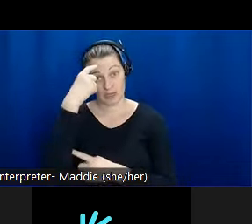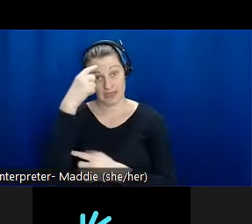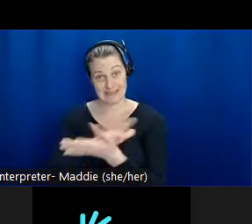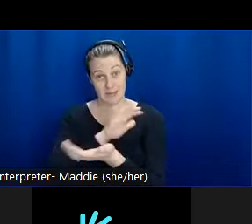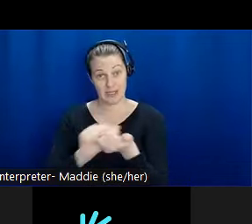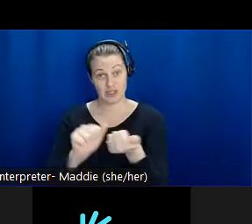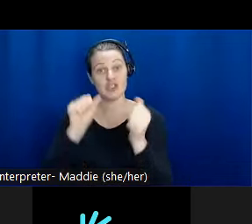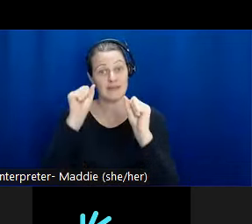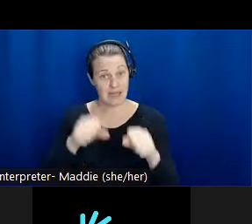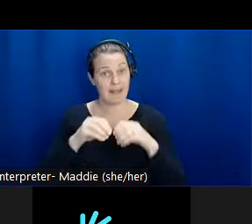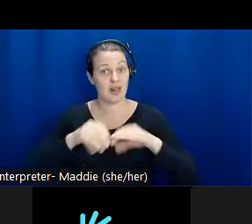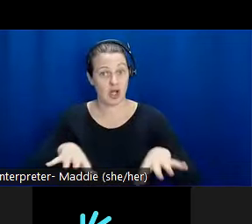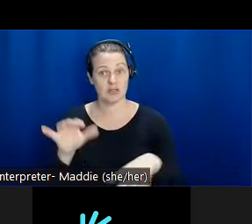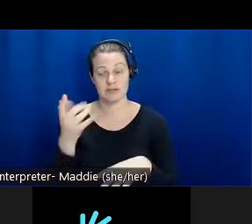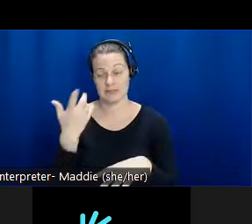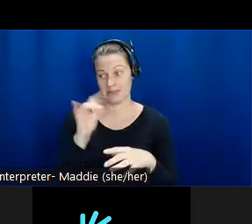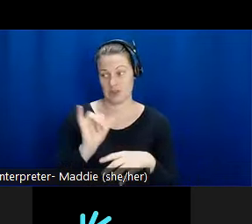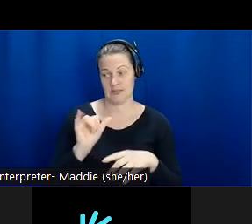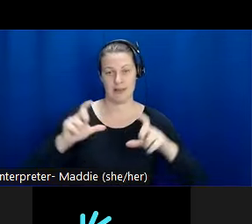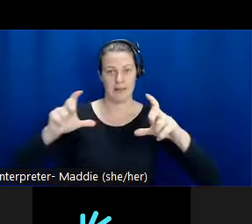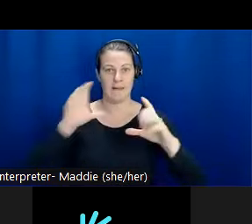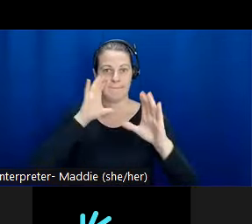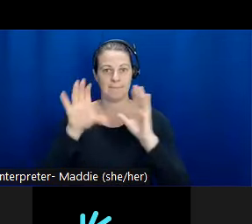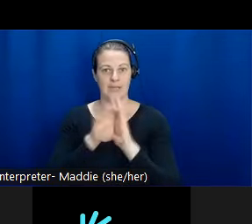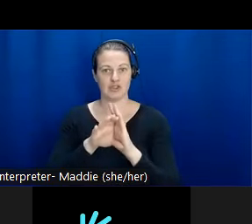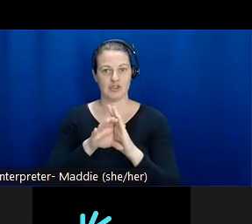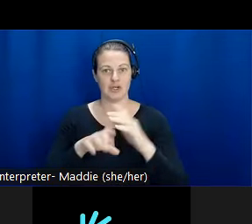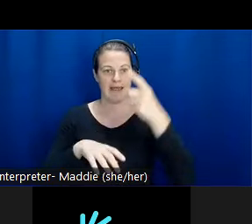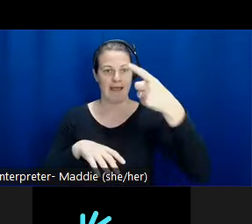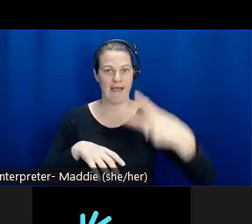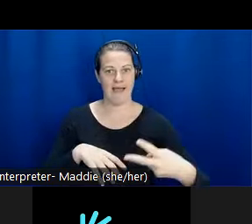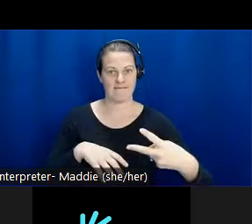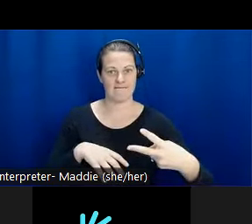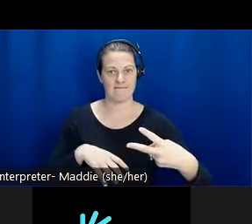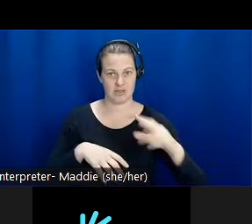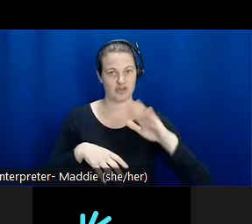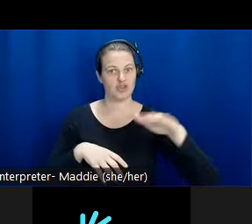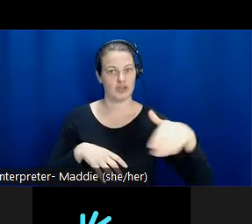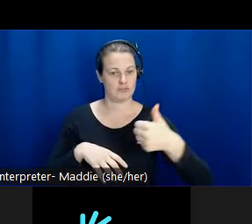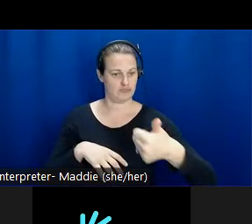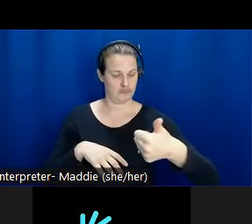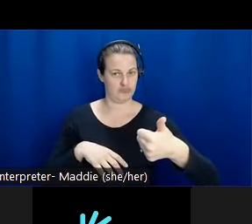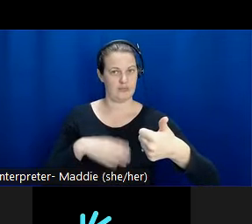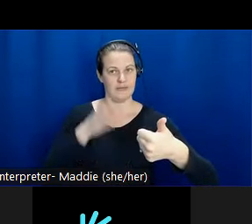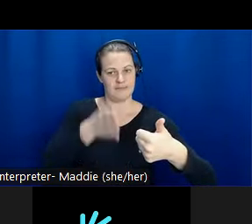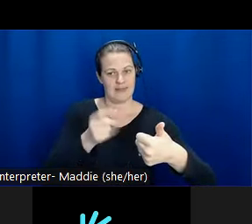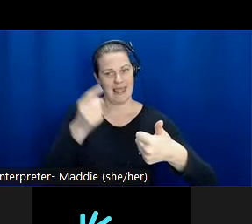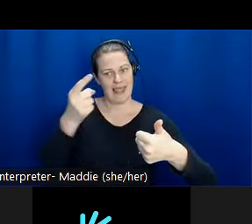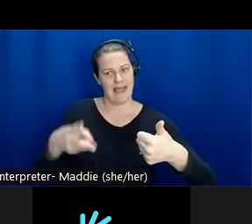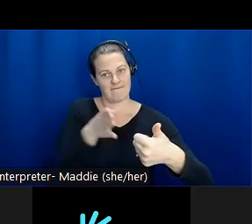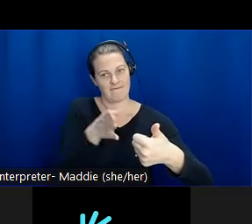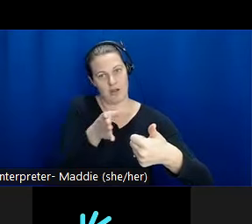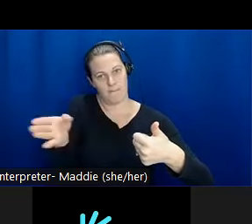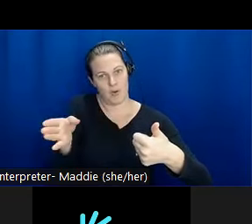mentioned before, that looks similarly here, where you're looking at the children's faces, and 1/2 of that